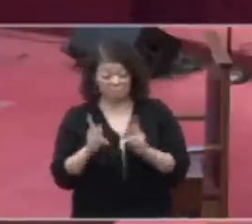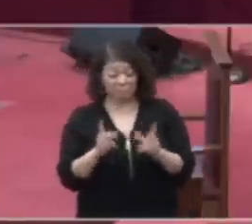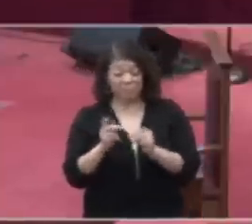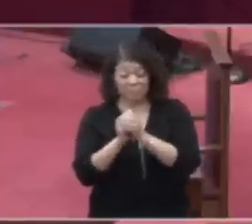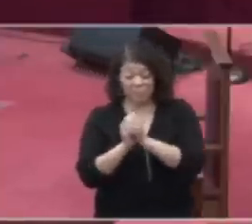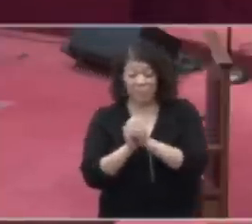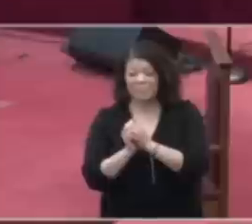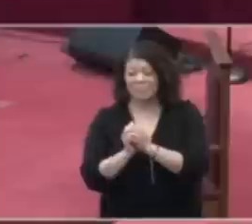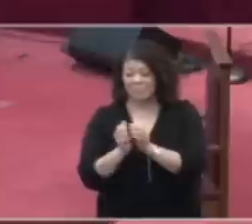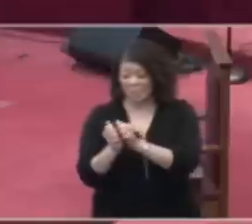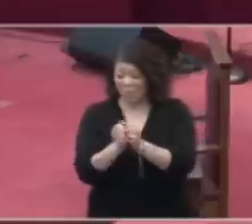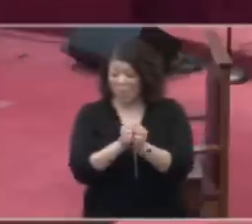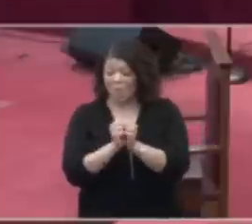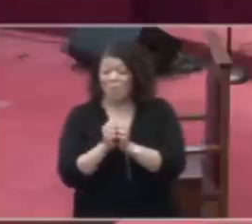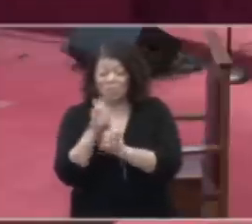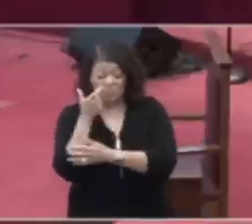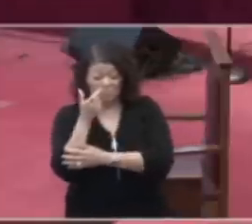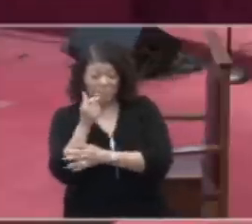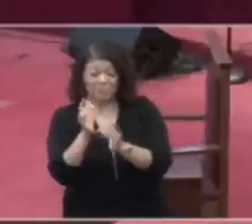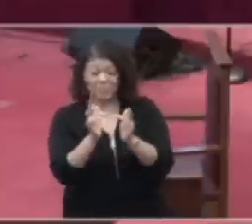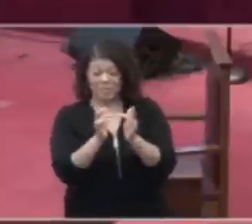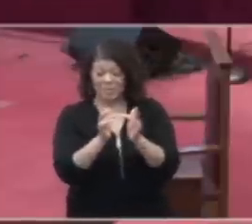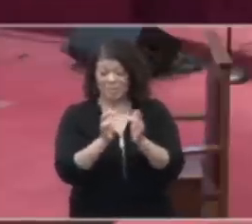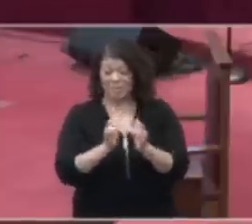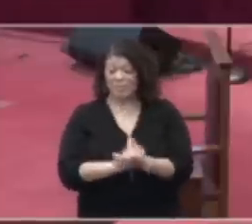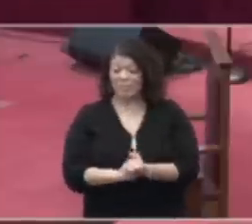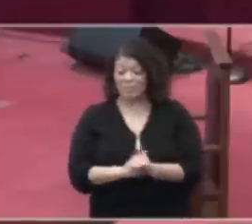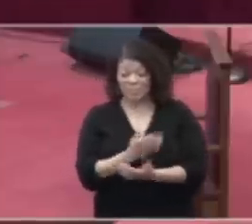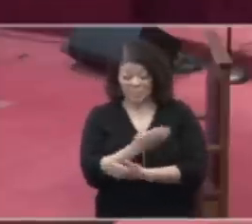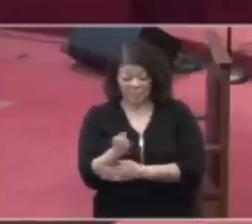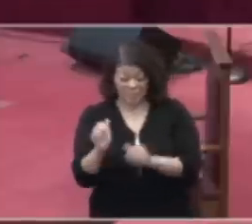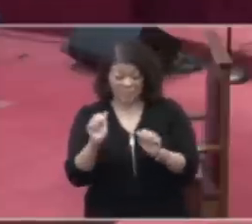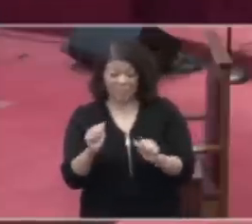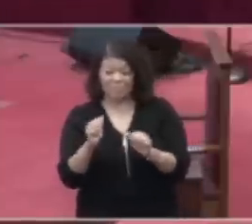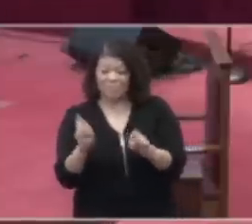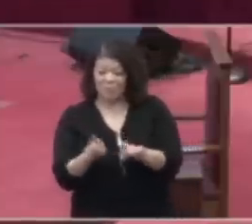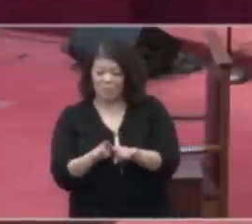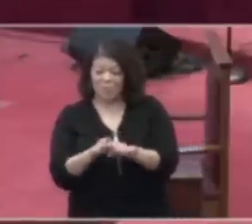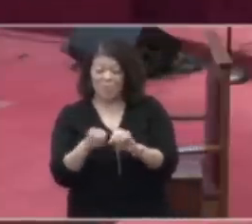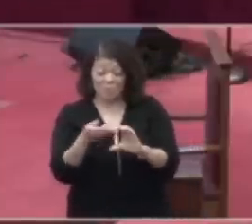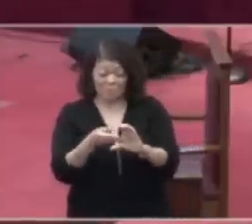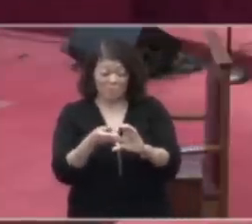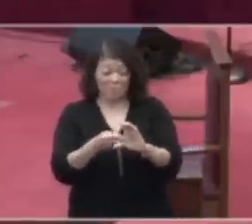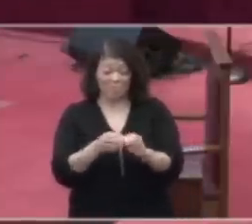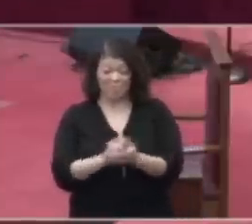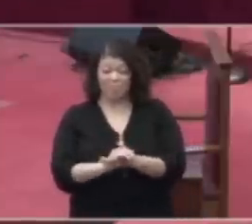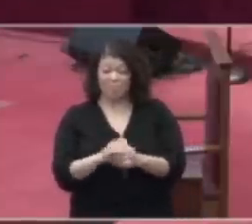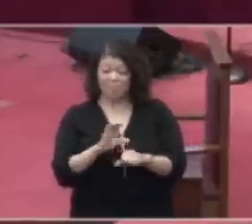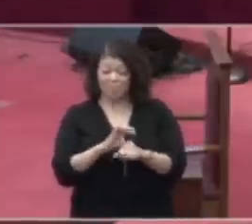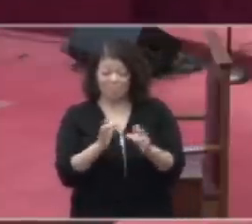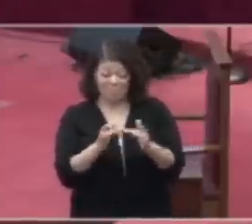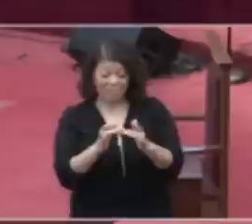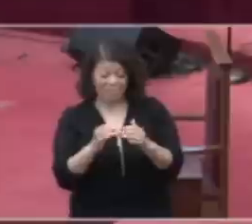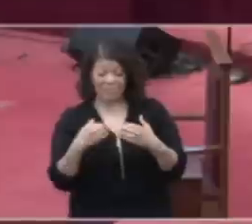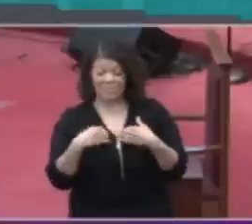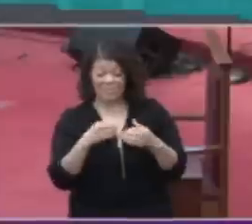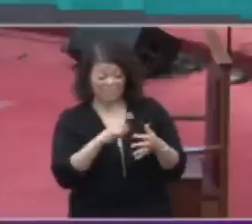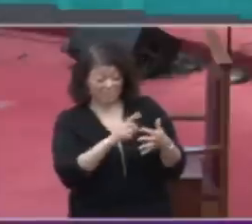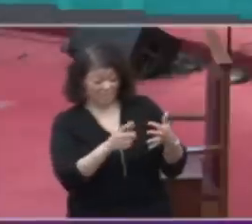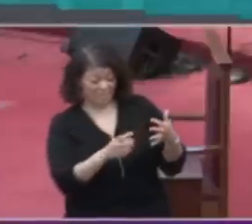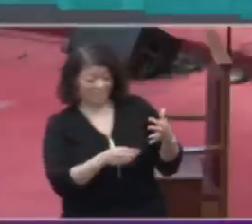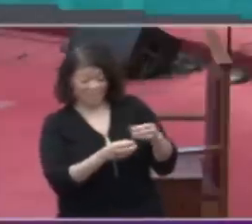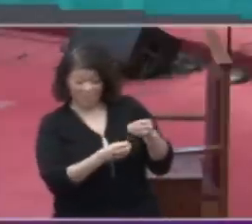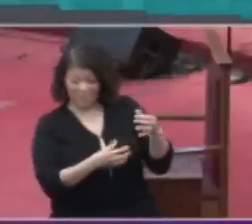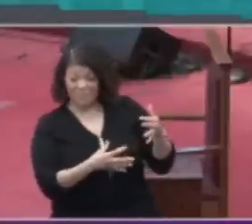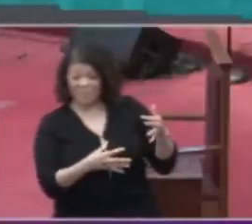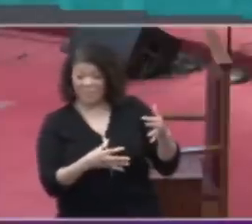us online, there are on each of our platforms opportunities, if this is your first time, to sign up in no more than three steps